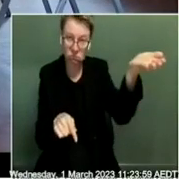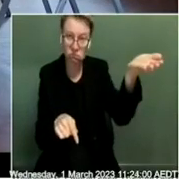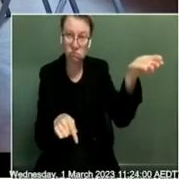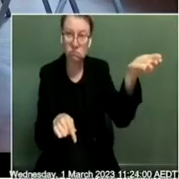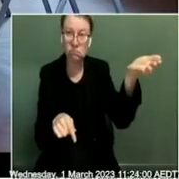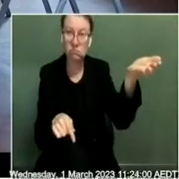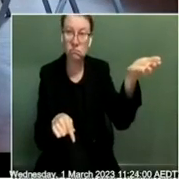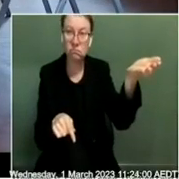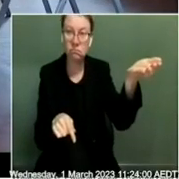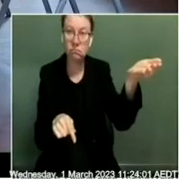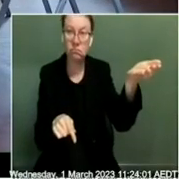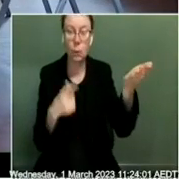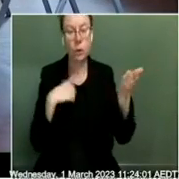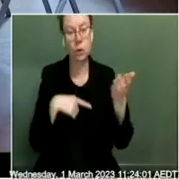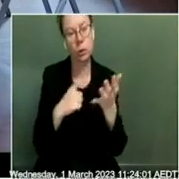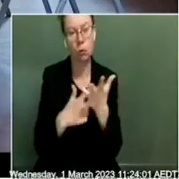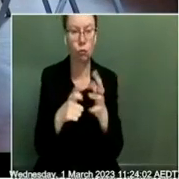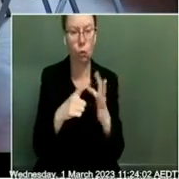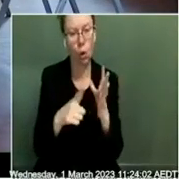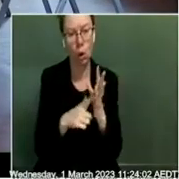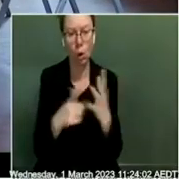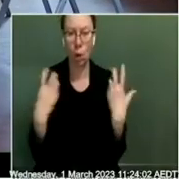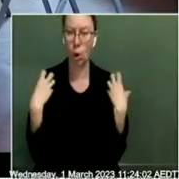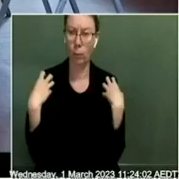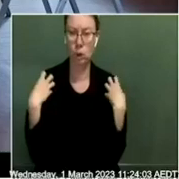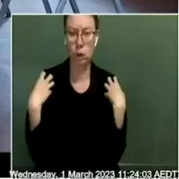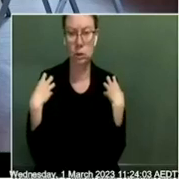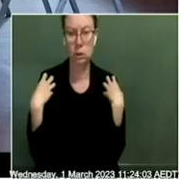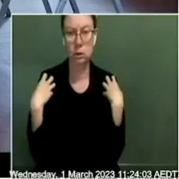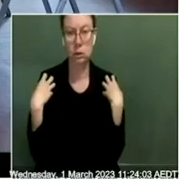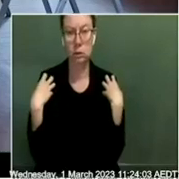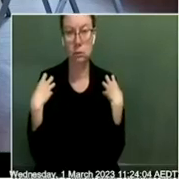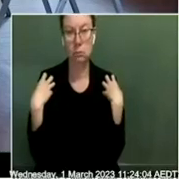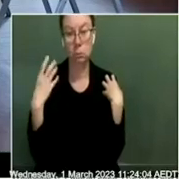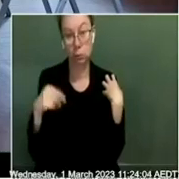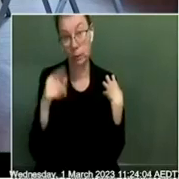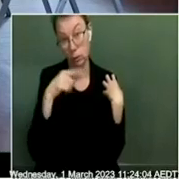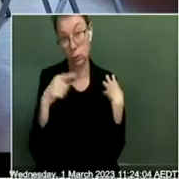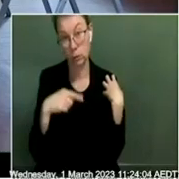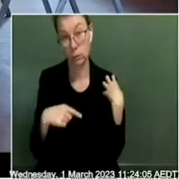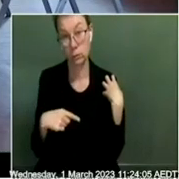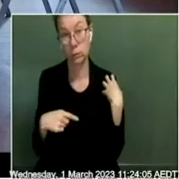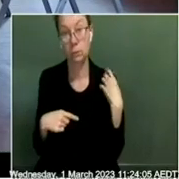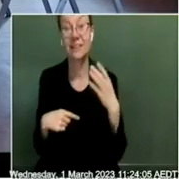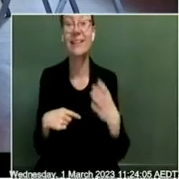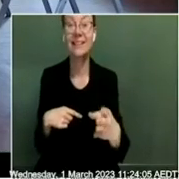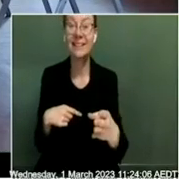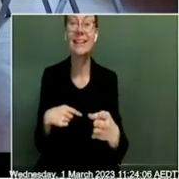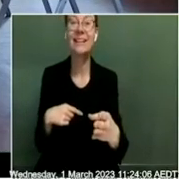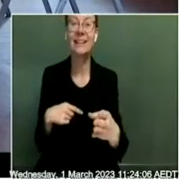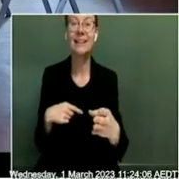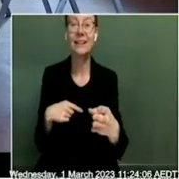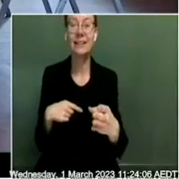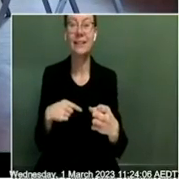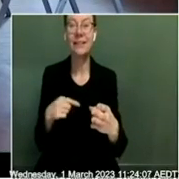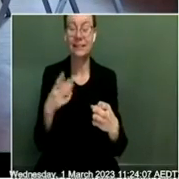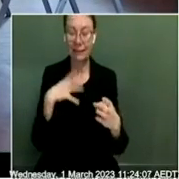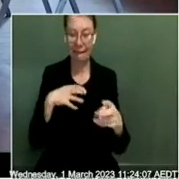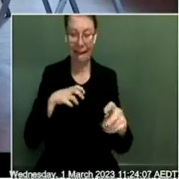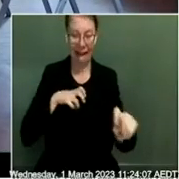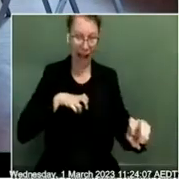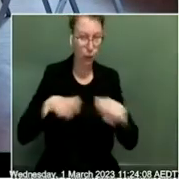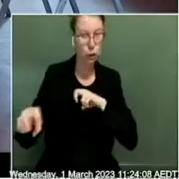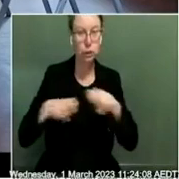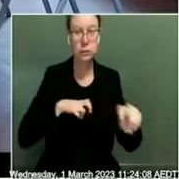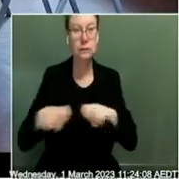you fought and those before you. And you know what? We've got to go beyond the voice, so we've got to have some action. That what I'm saying. Not that